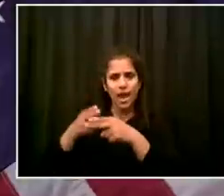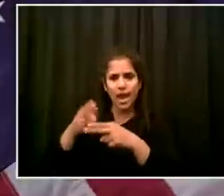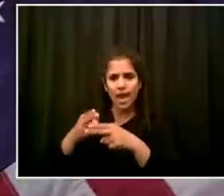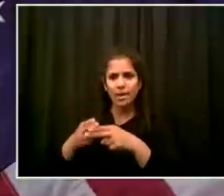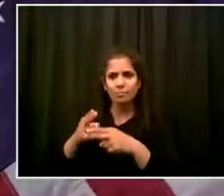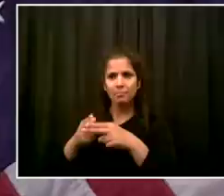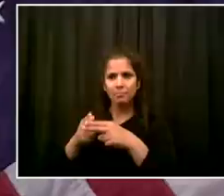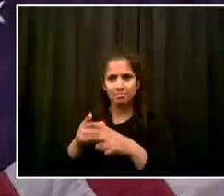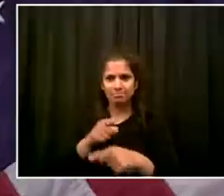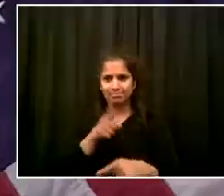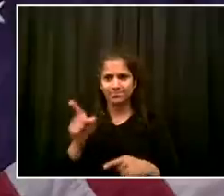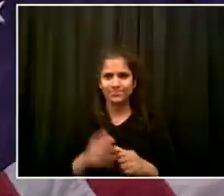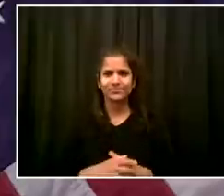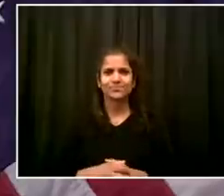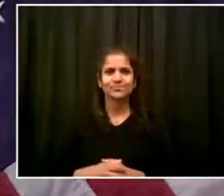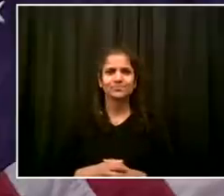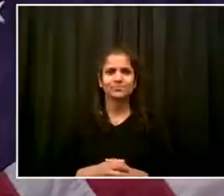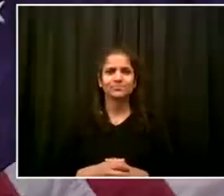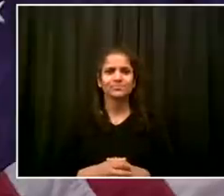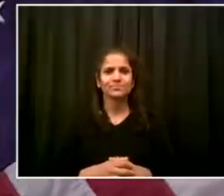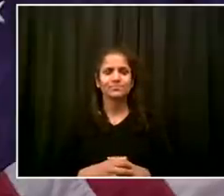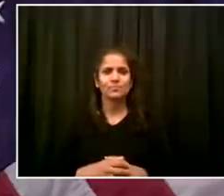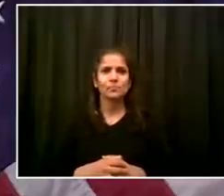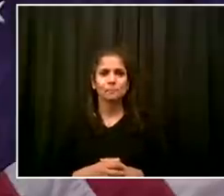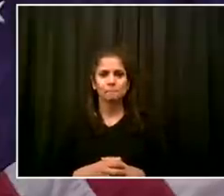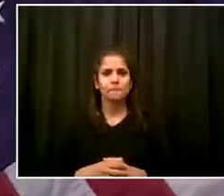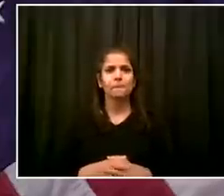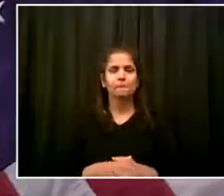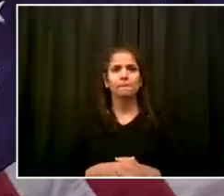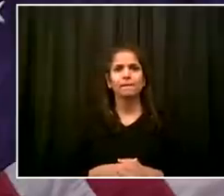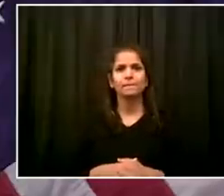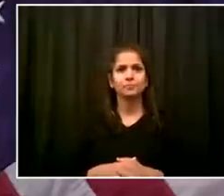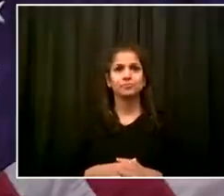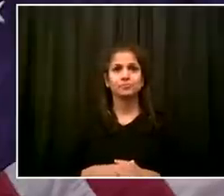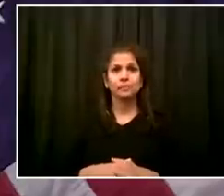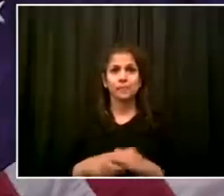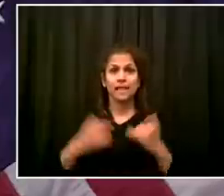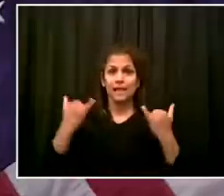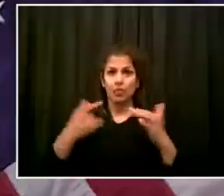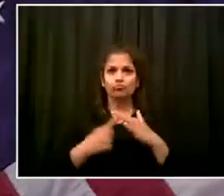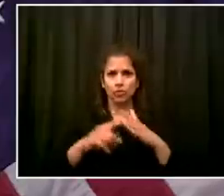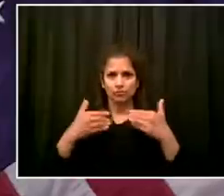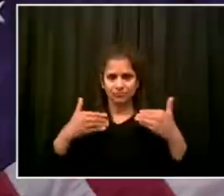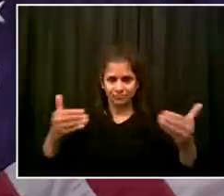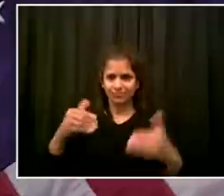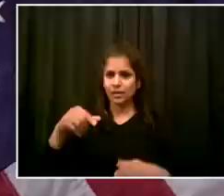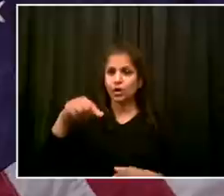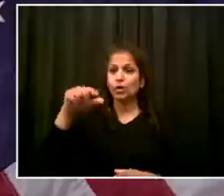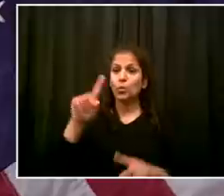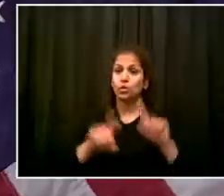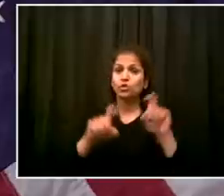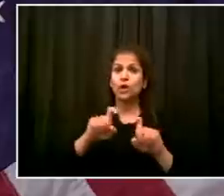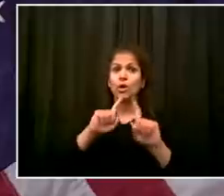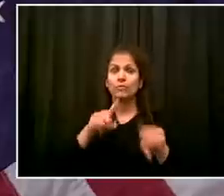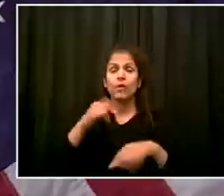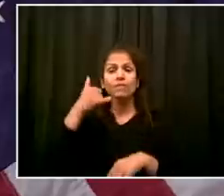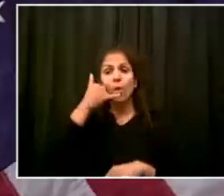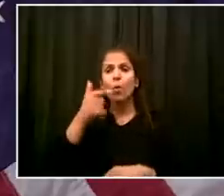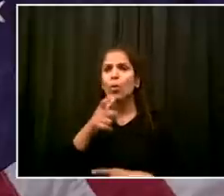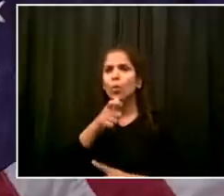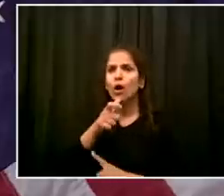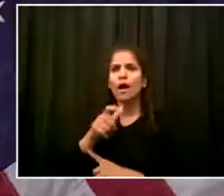each journalist. We'll now begin our Q&A. As a reminder, we're also joined today by Food Czar and Commissioner Catherine Garcia,